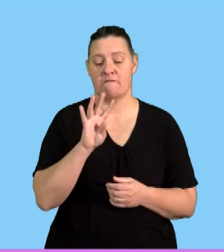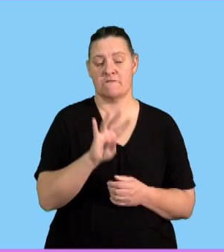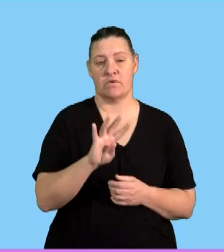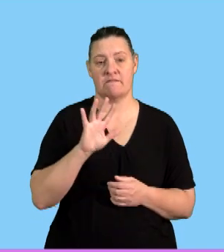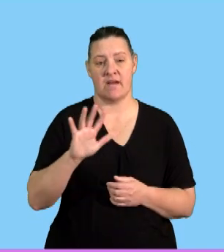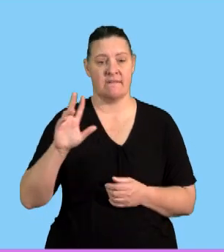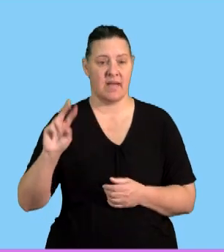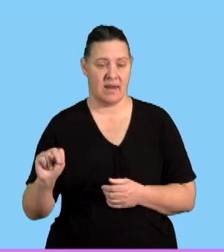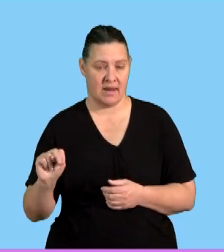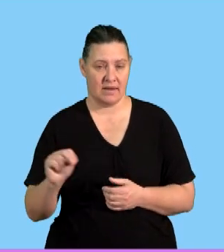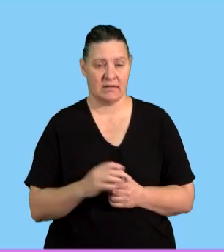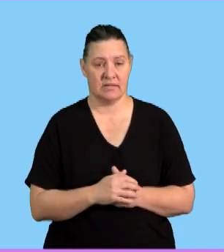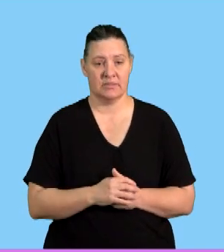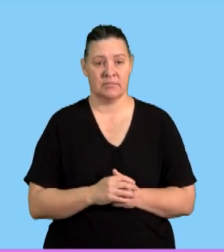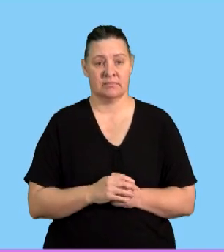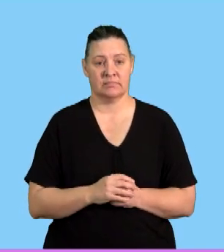45 N.